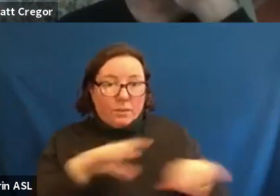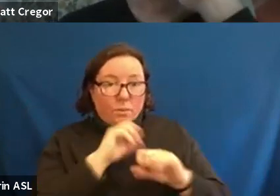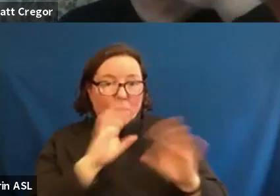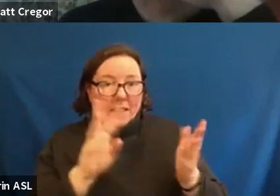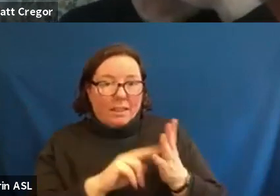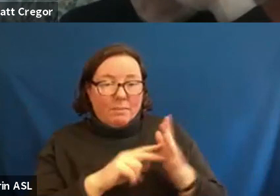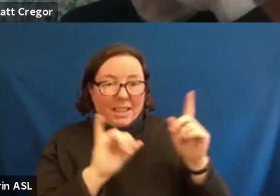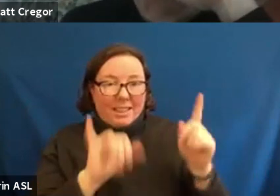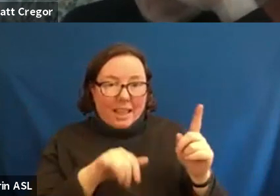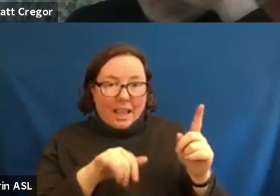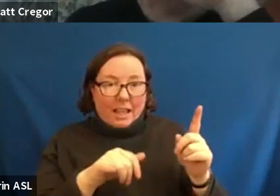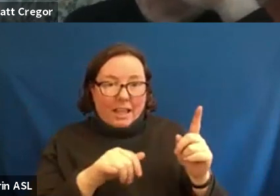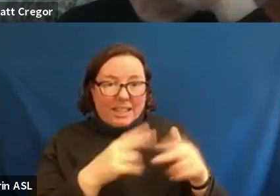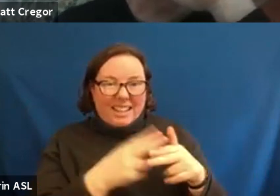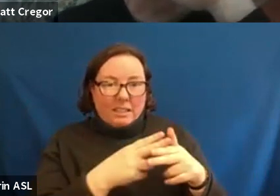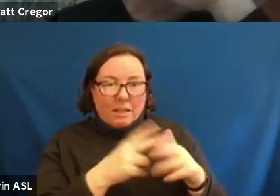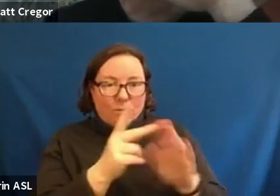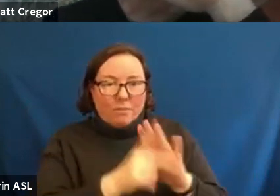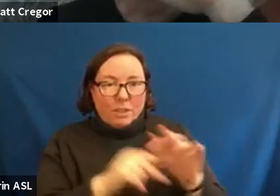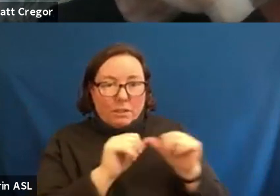Yeah, that's a good question.